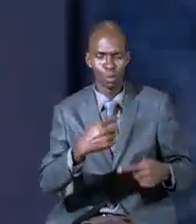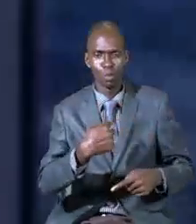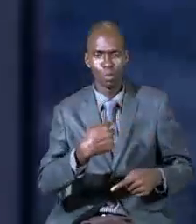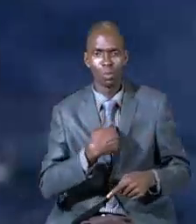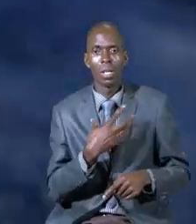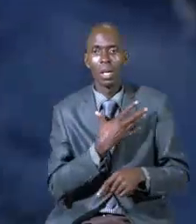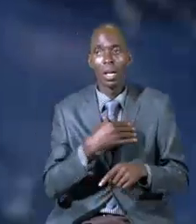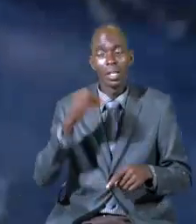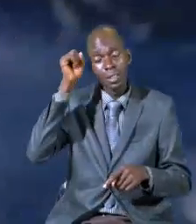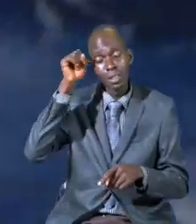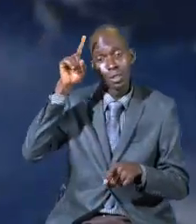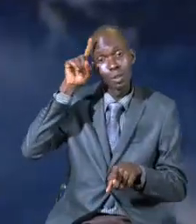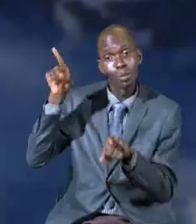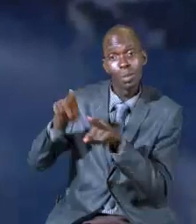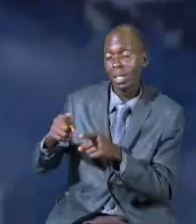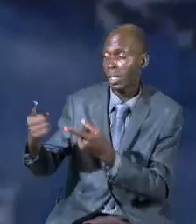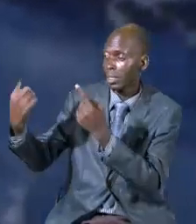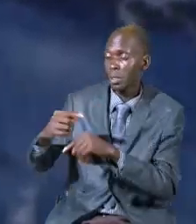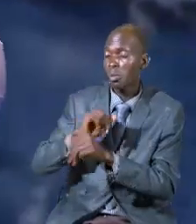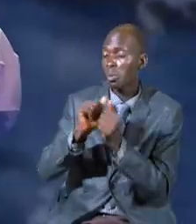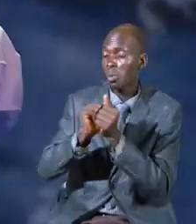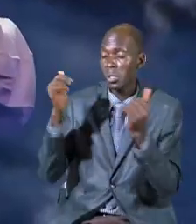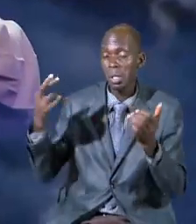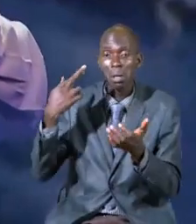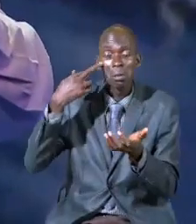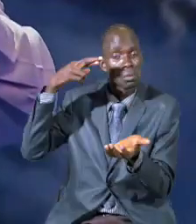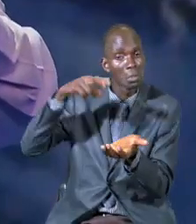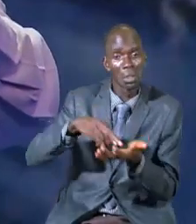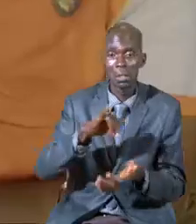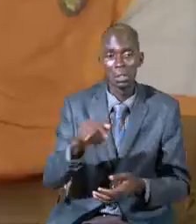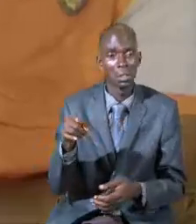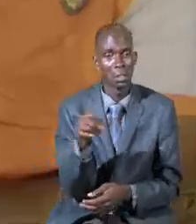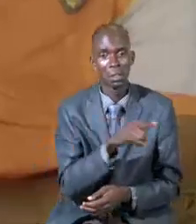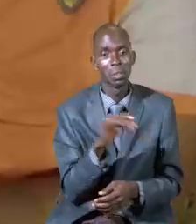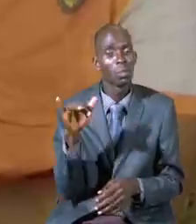didn't recognize him. They won't recognize you again.